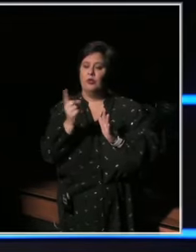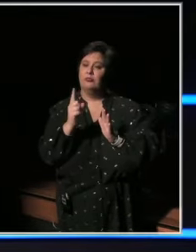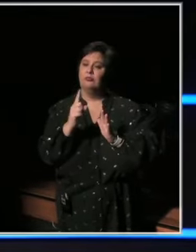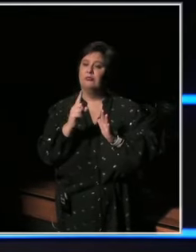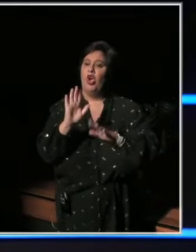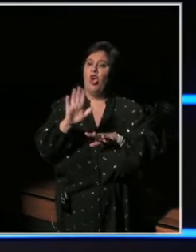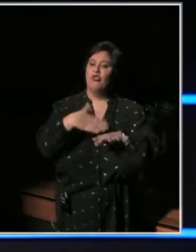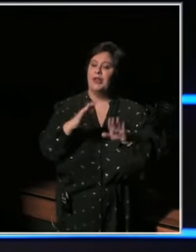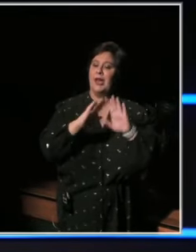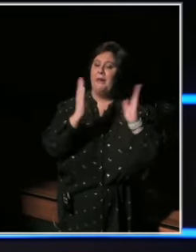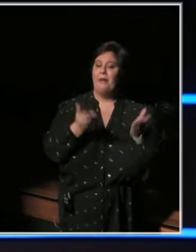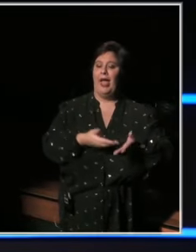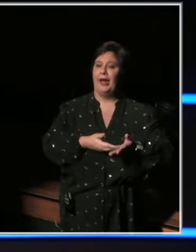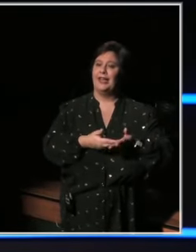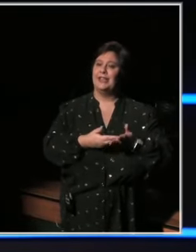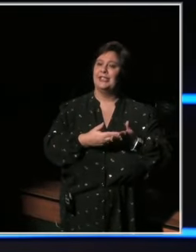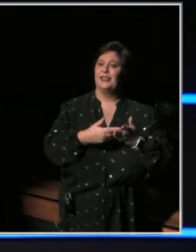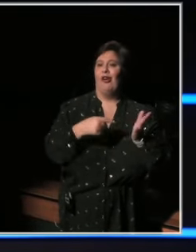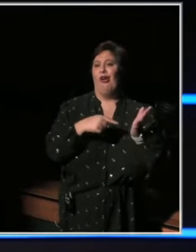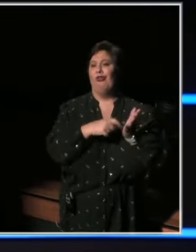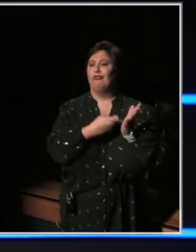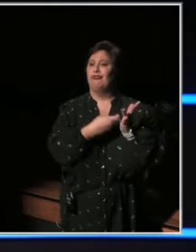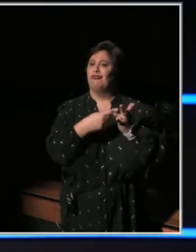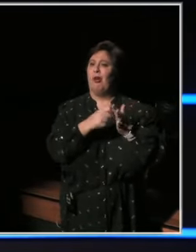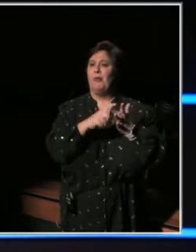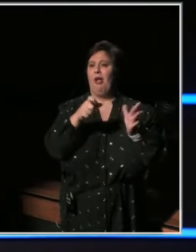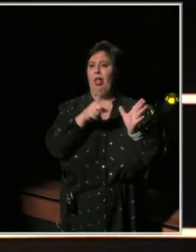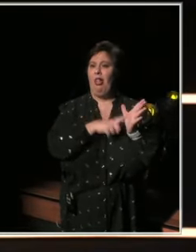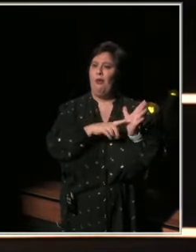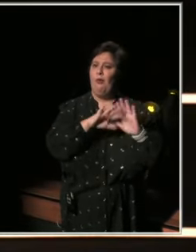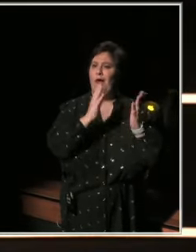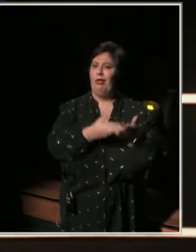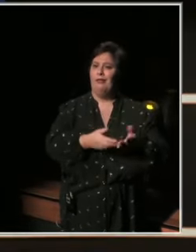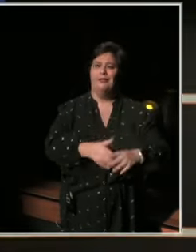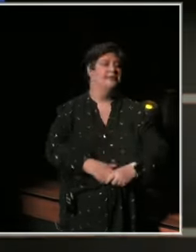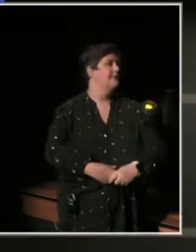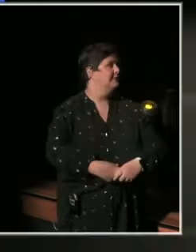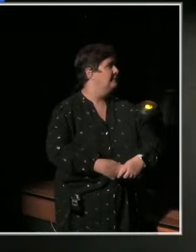is The Green Planet, Tropical Worlds.